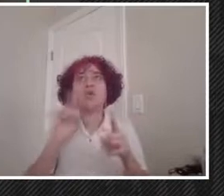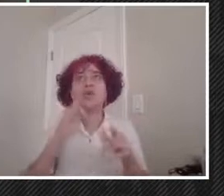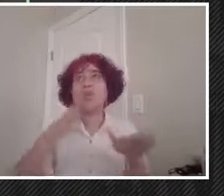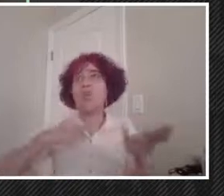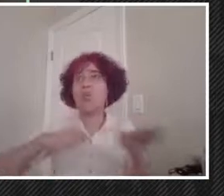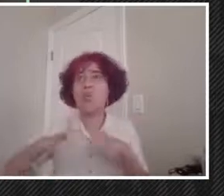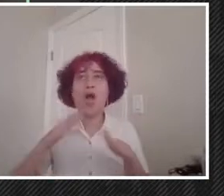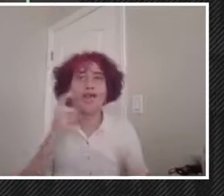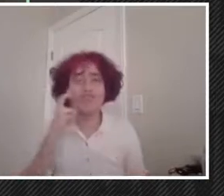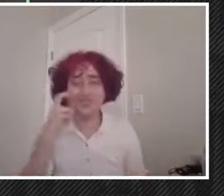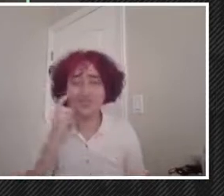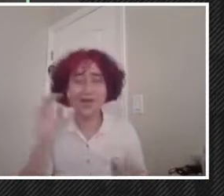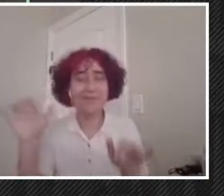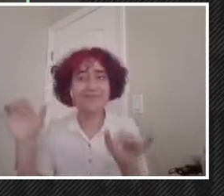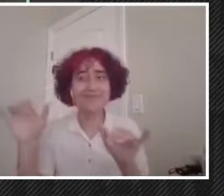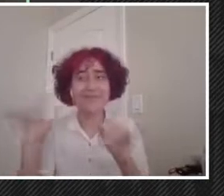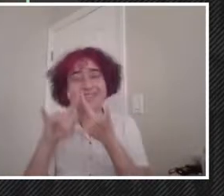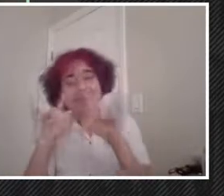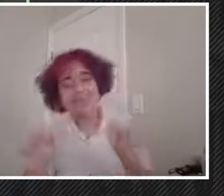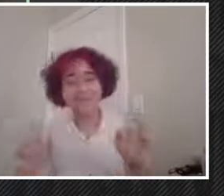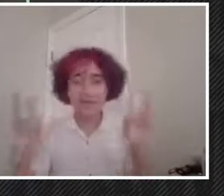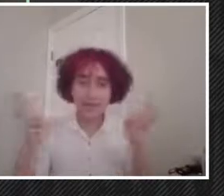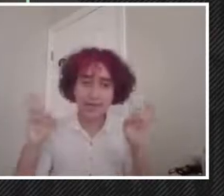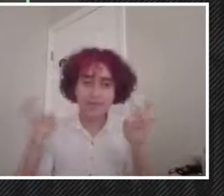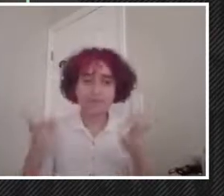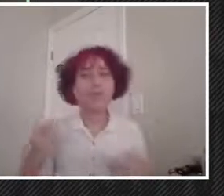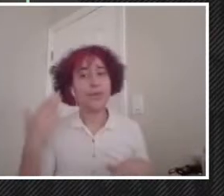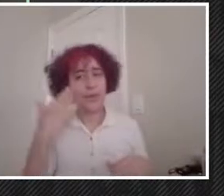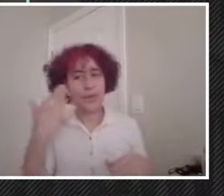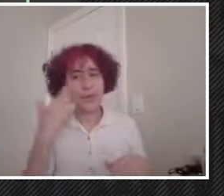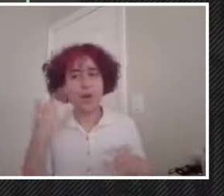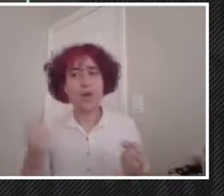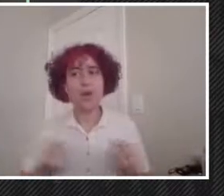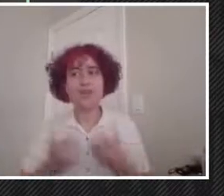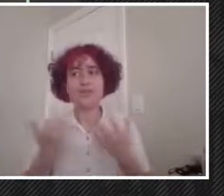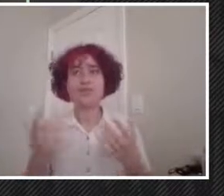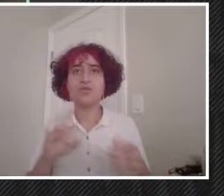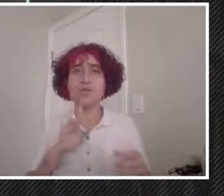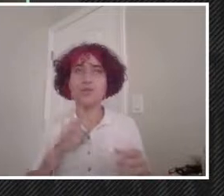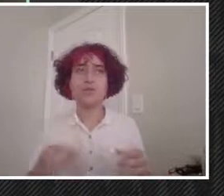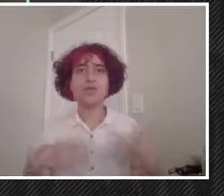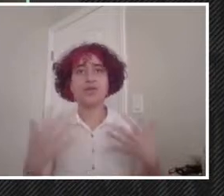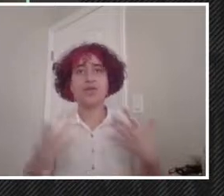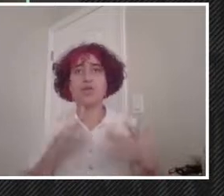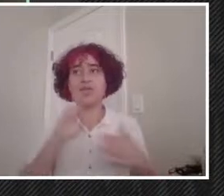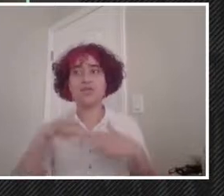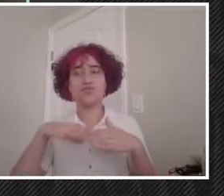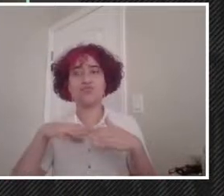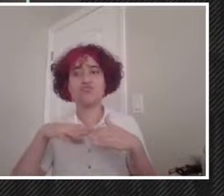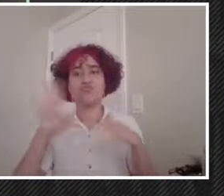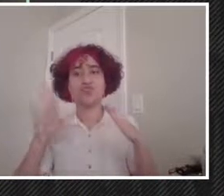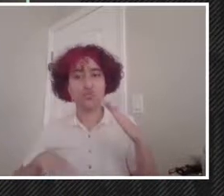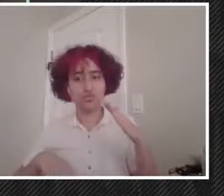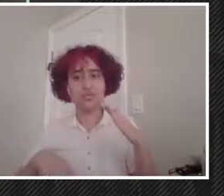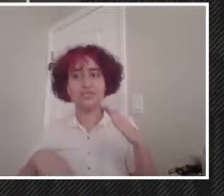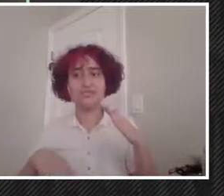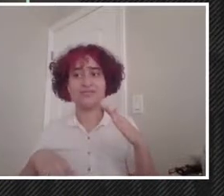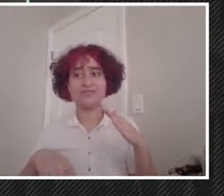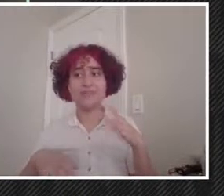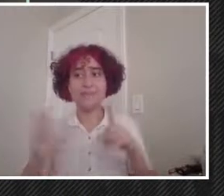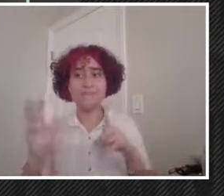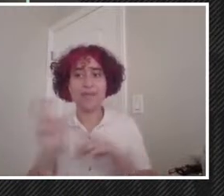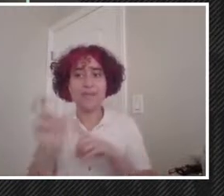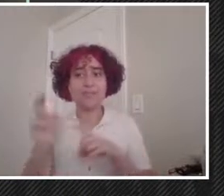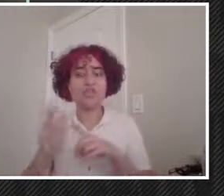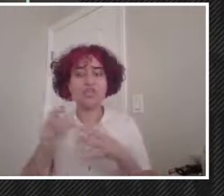right? Implementing real sustainable measures that will really reduce the jail and prison population in this country, like